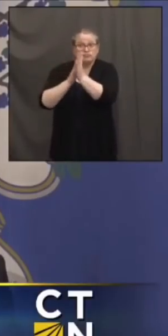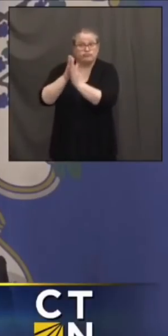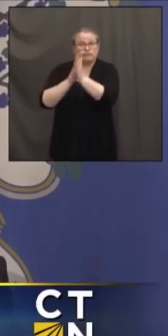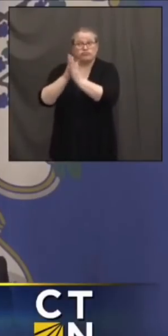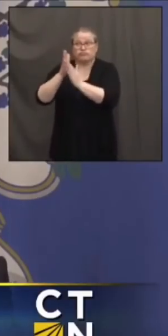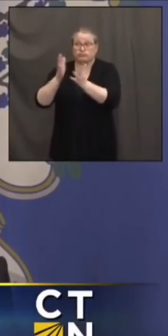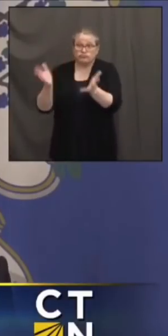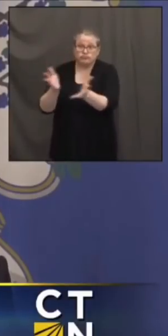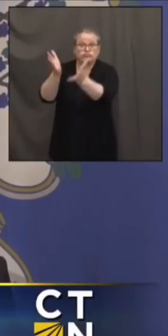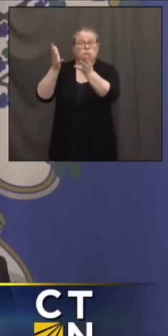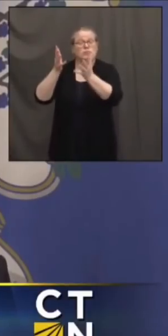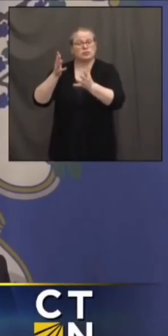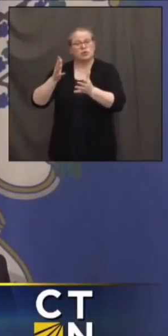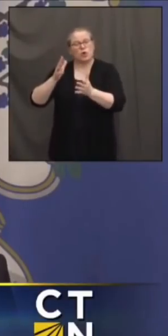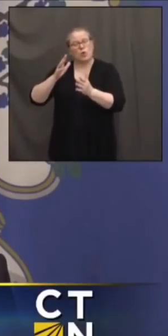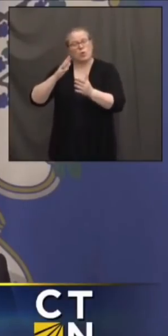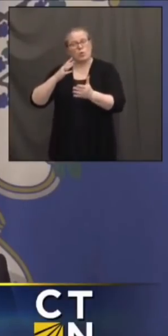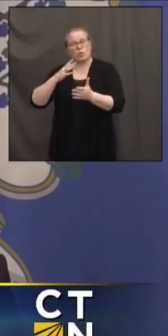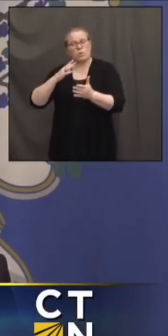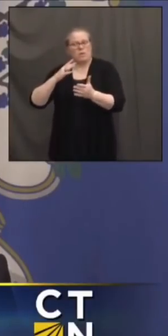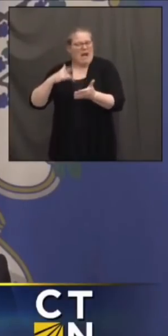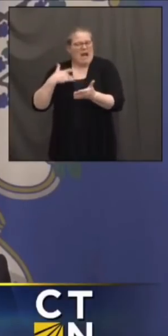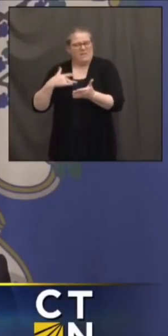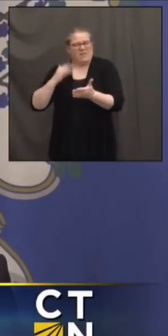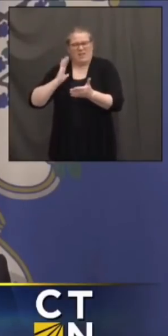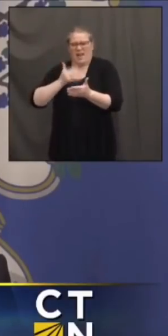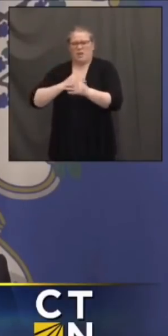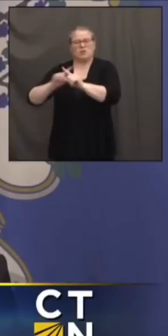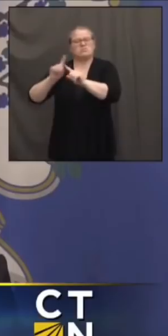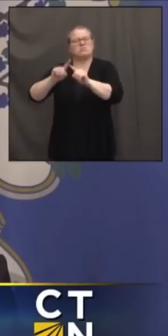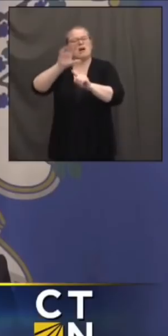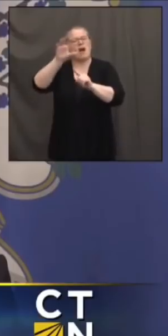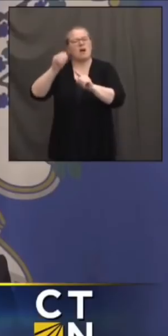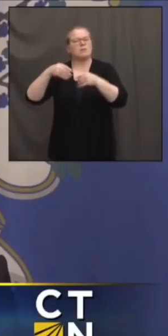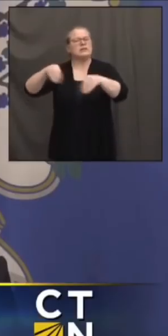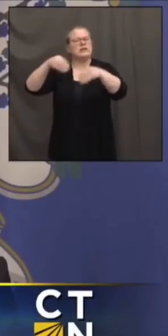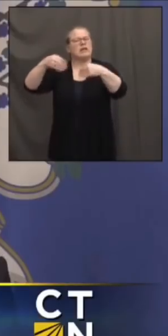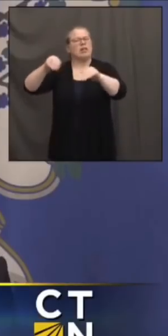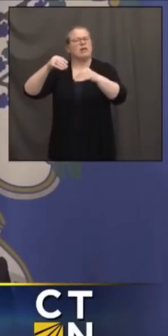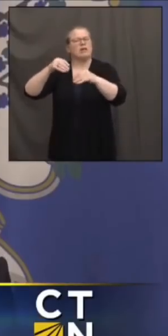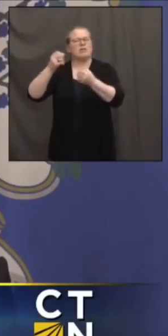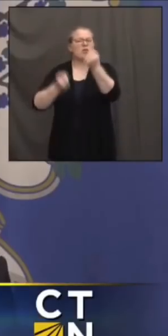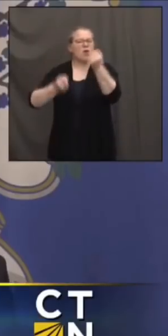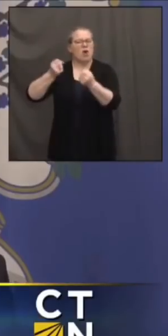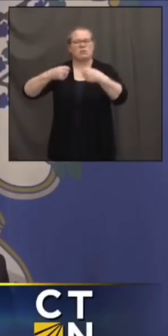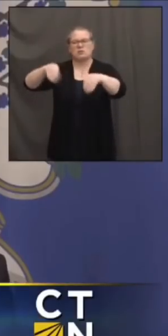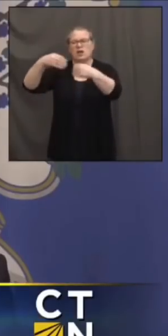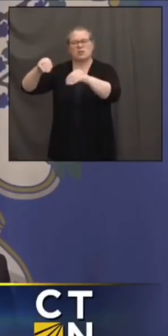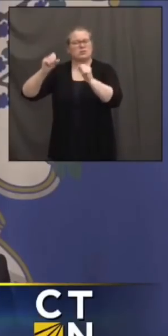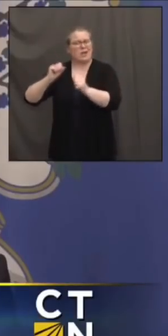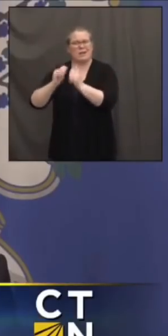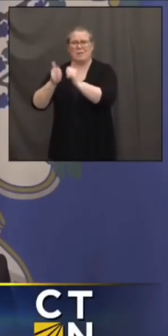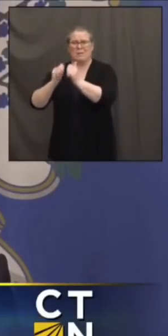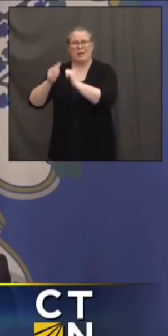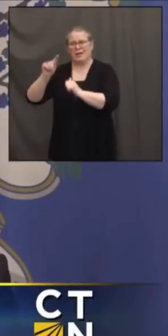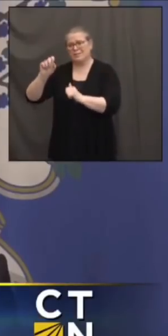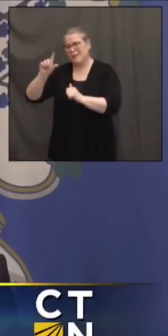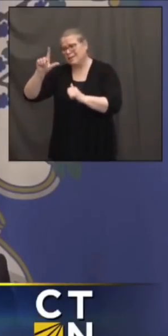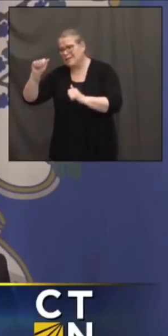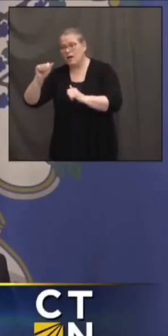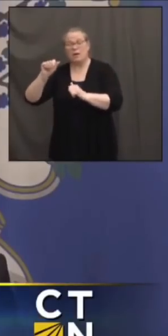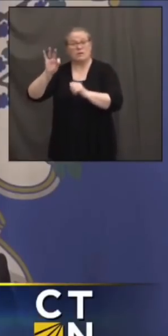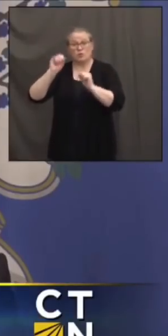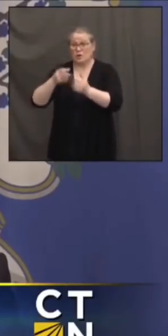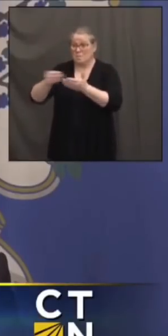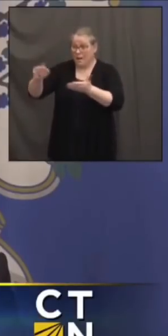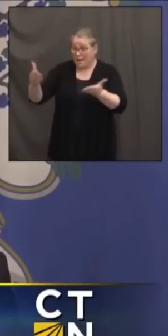all of our dealers can compete with Tesla or anybody else that has a different model, as long as you can be able to buy it right here in the great state of